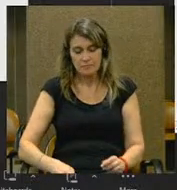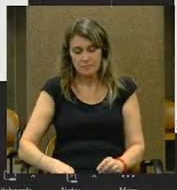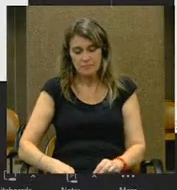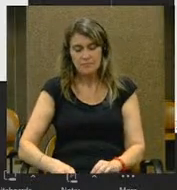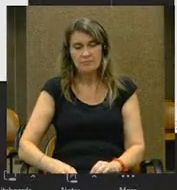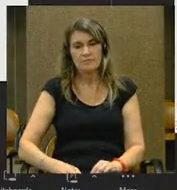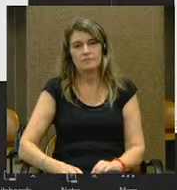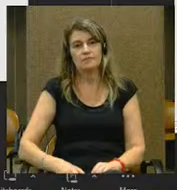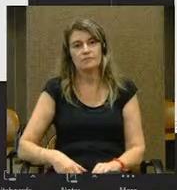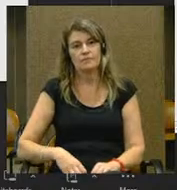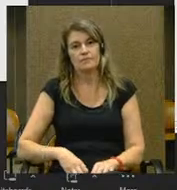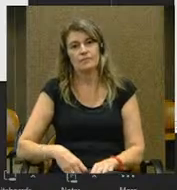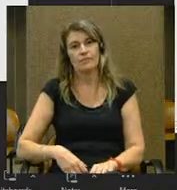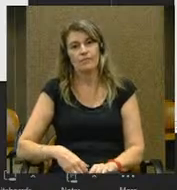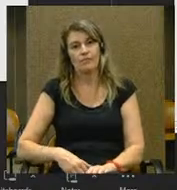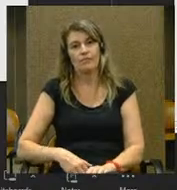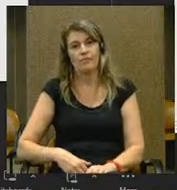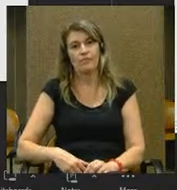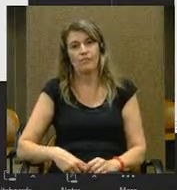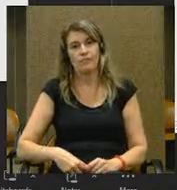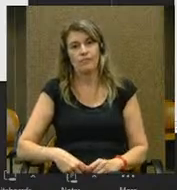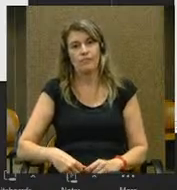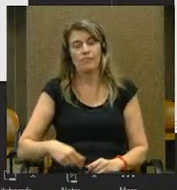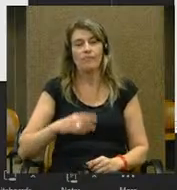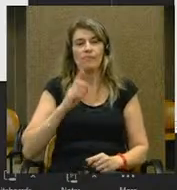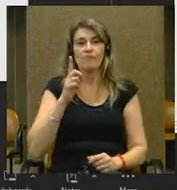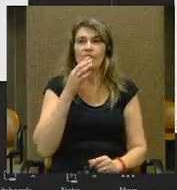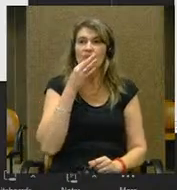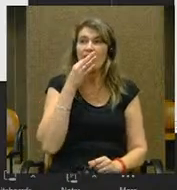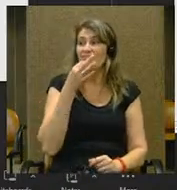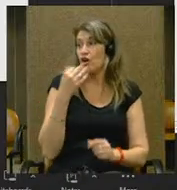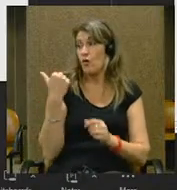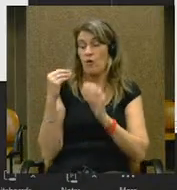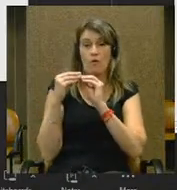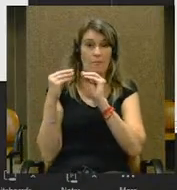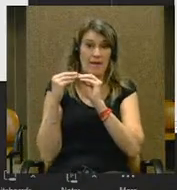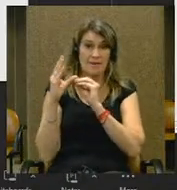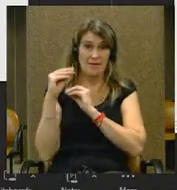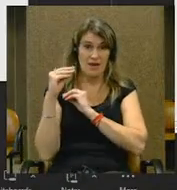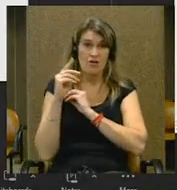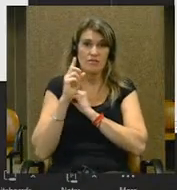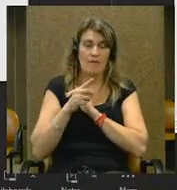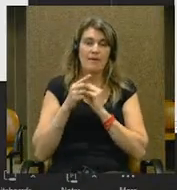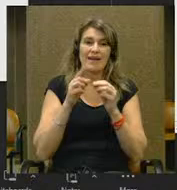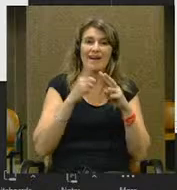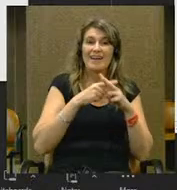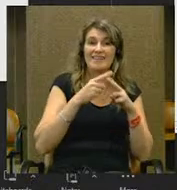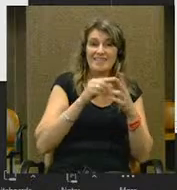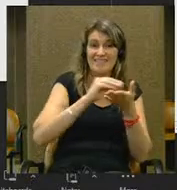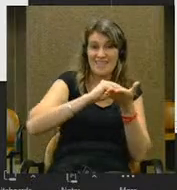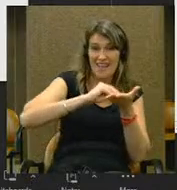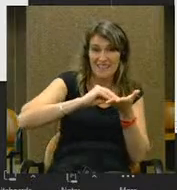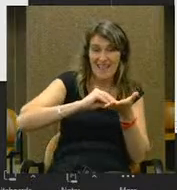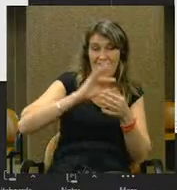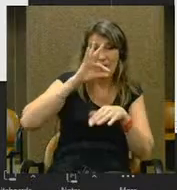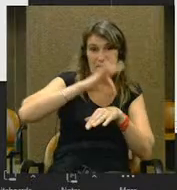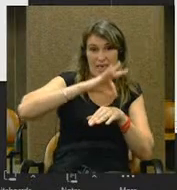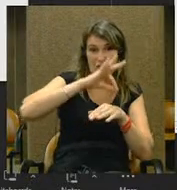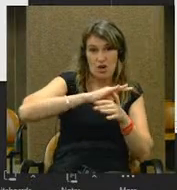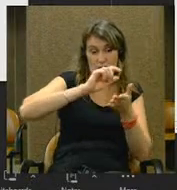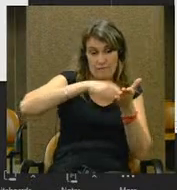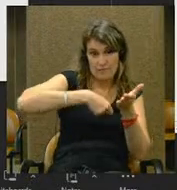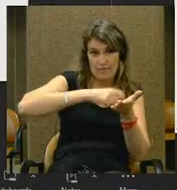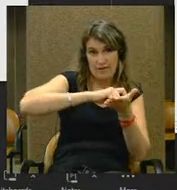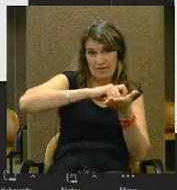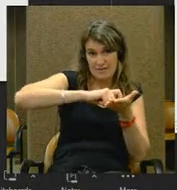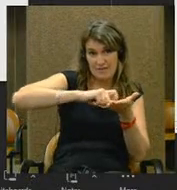And as Bo mentioned, the prescribing practices early on certainly helped to drive this in North America.